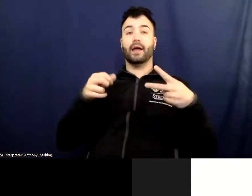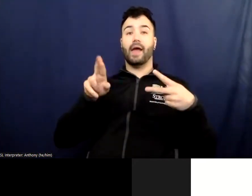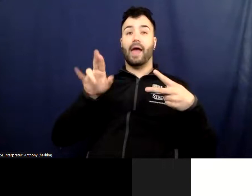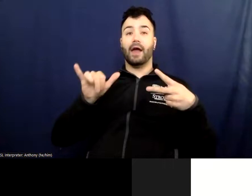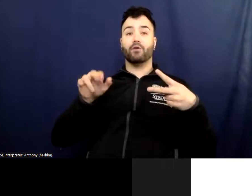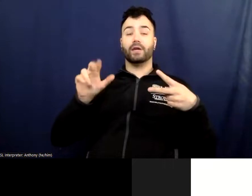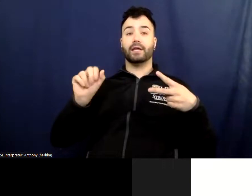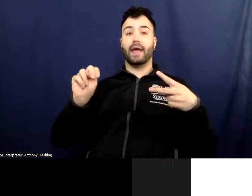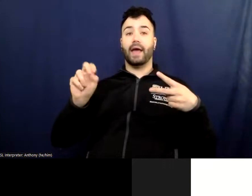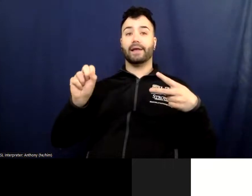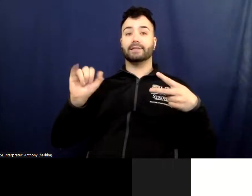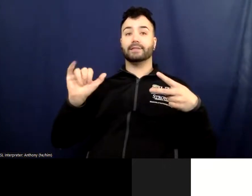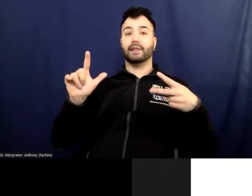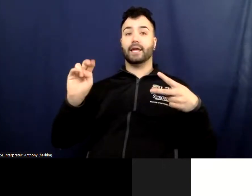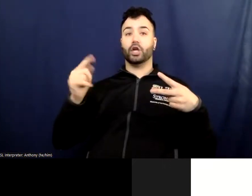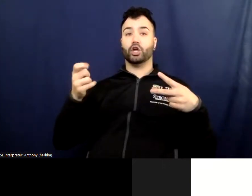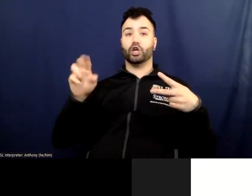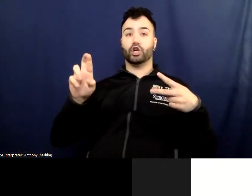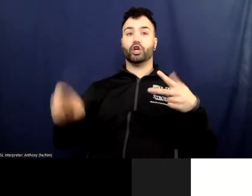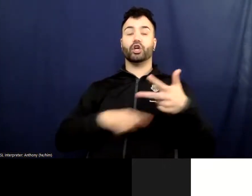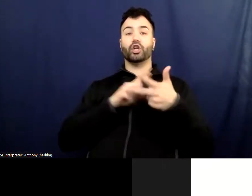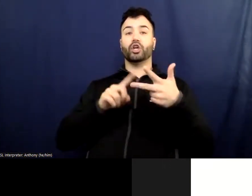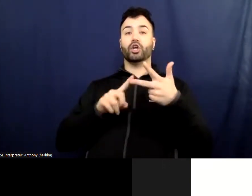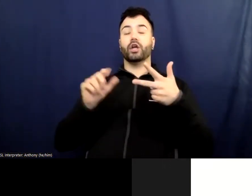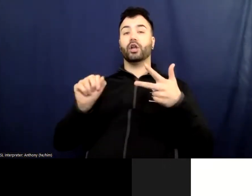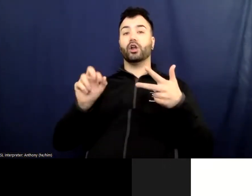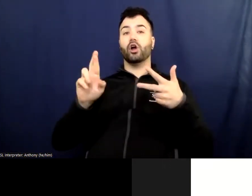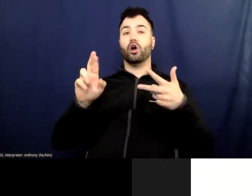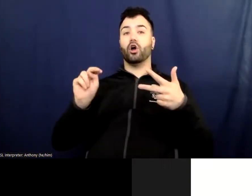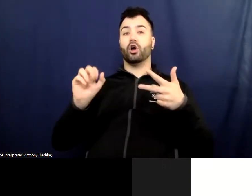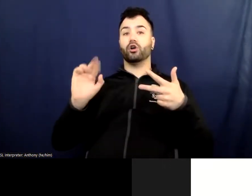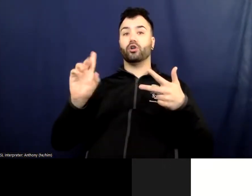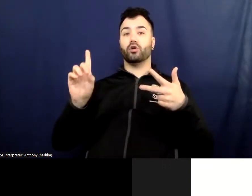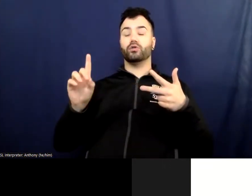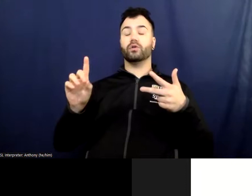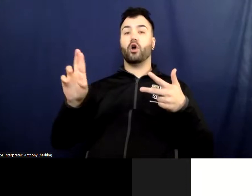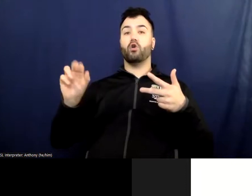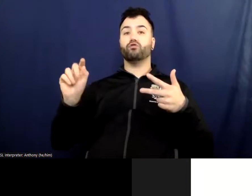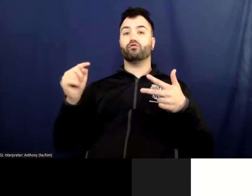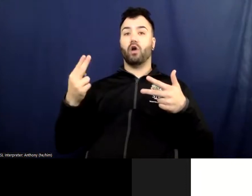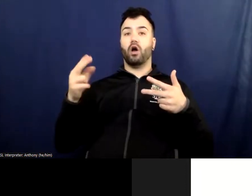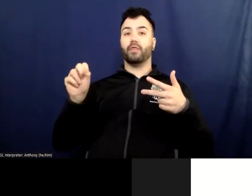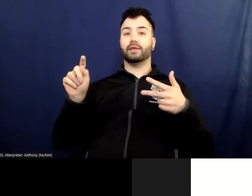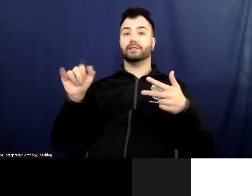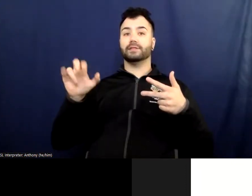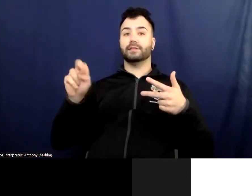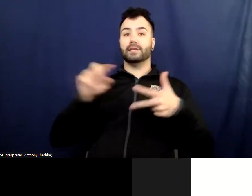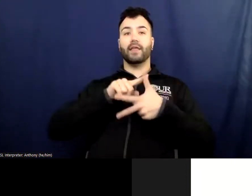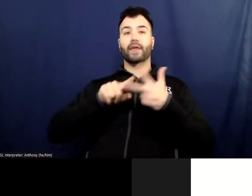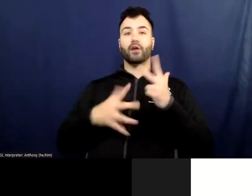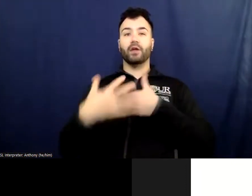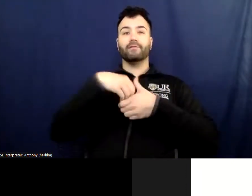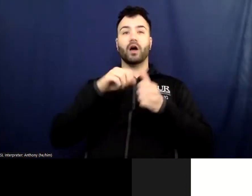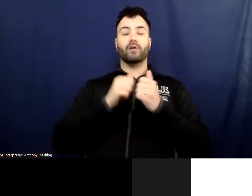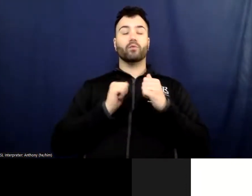is, what's his name? Arnold Rothstein, part of the organized crime group, and a leader